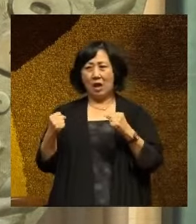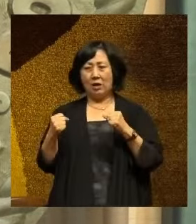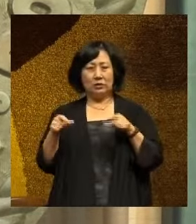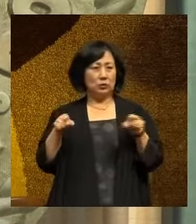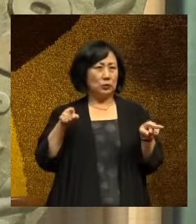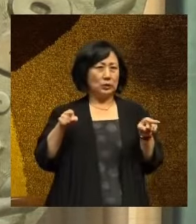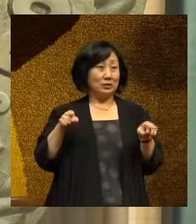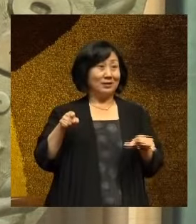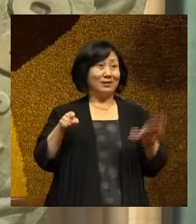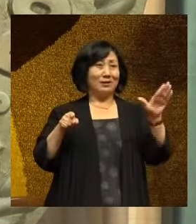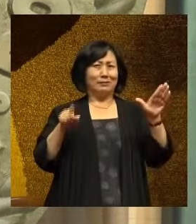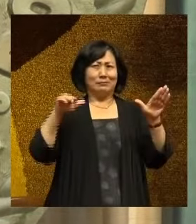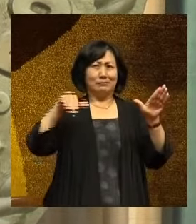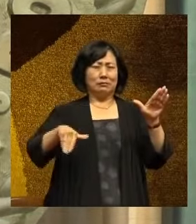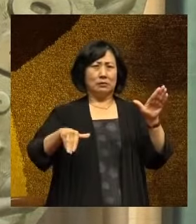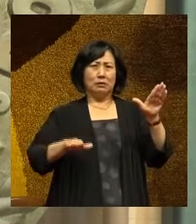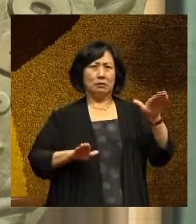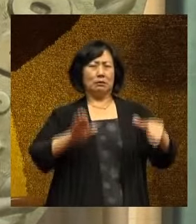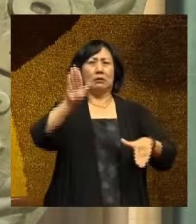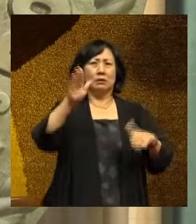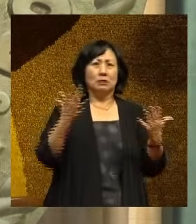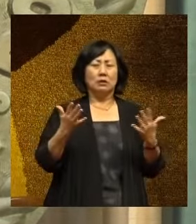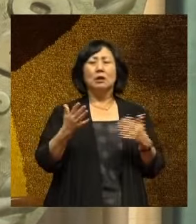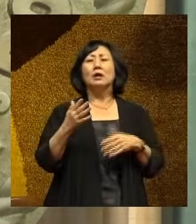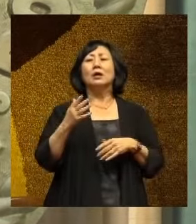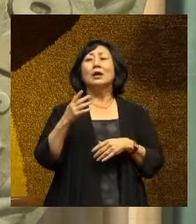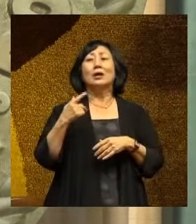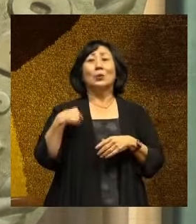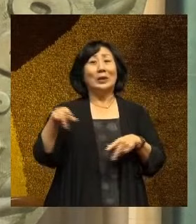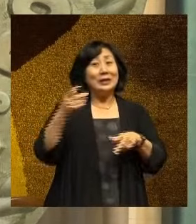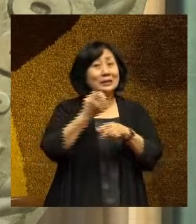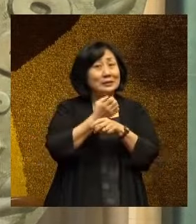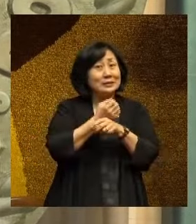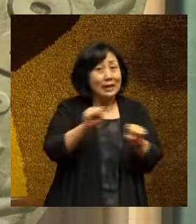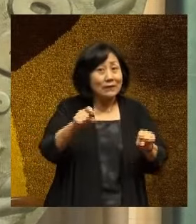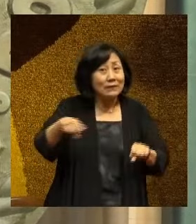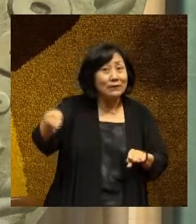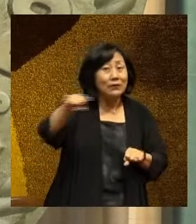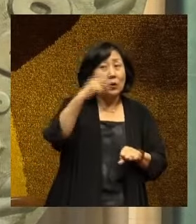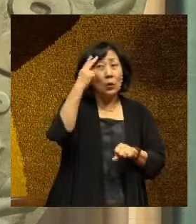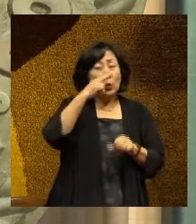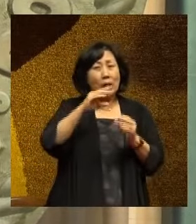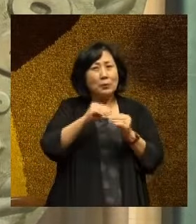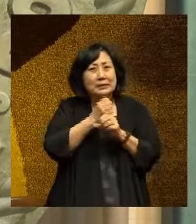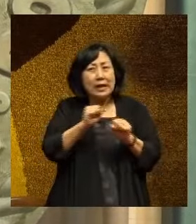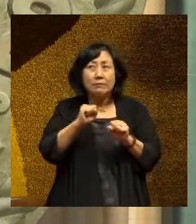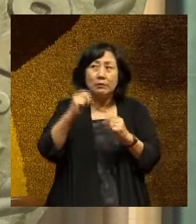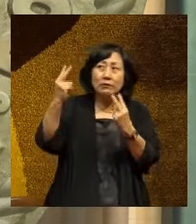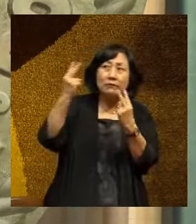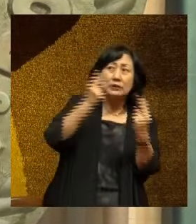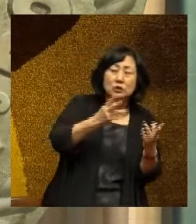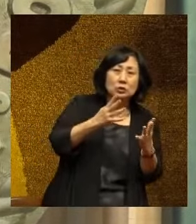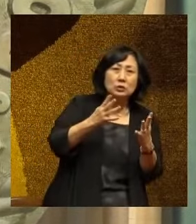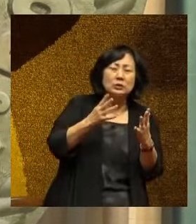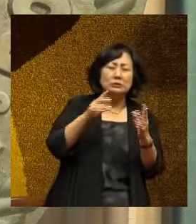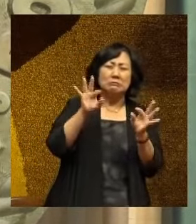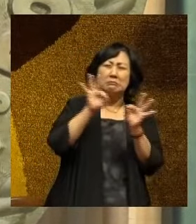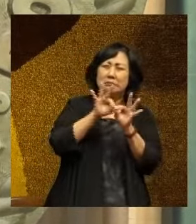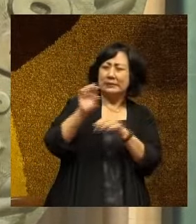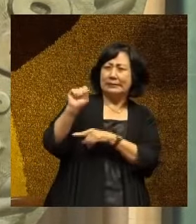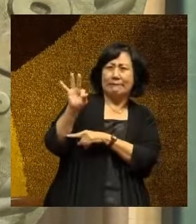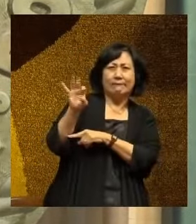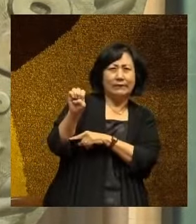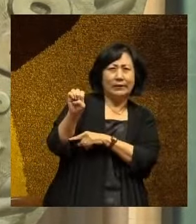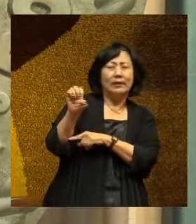is that keeping us safe and making Hawaii a safe place to visit is an essential step to restoring